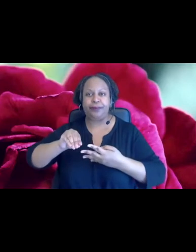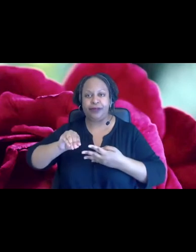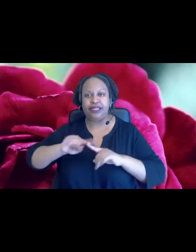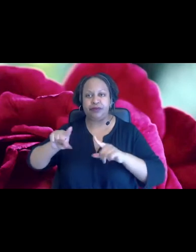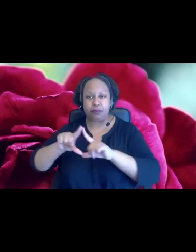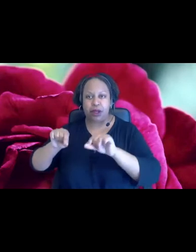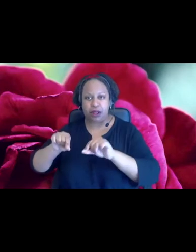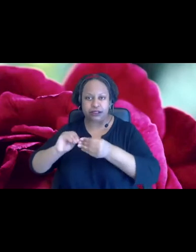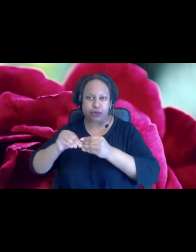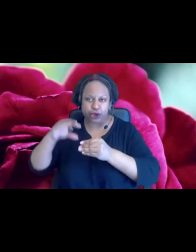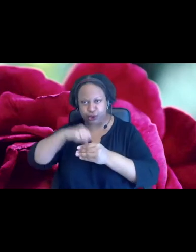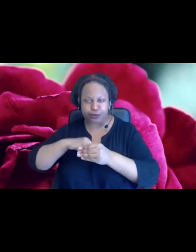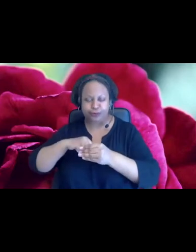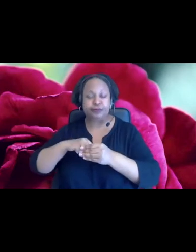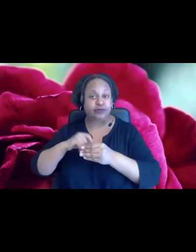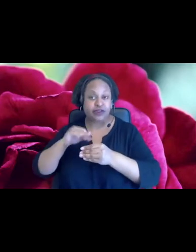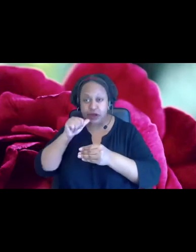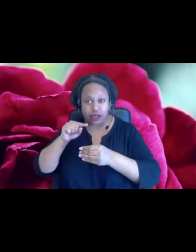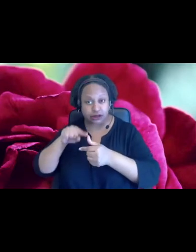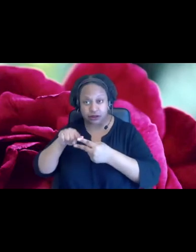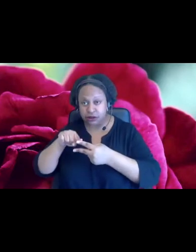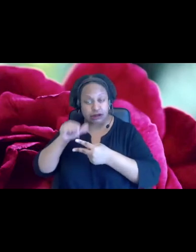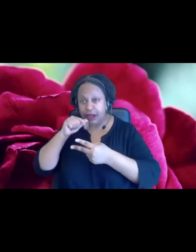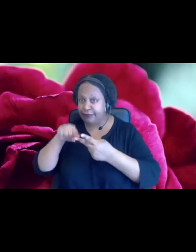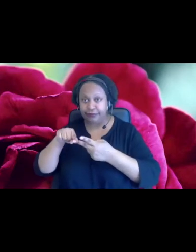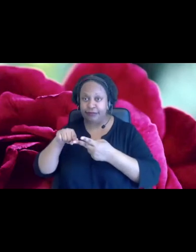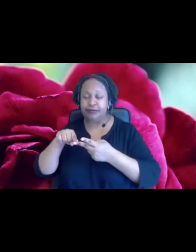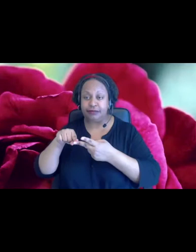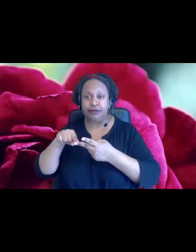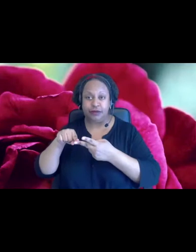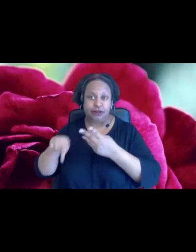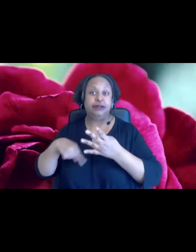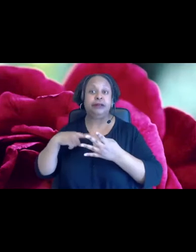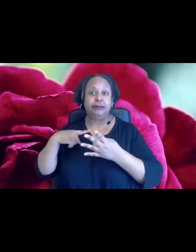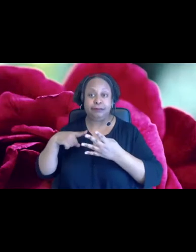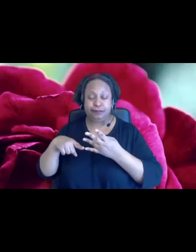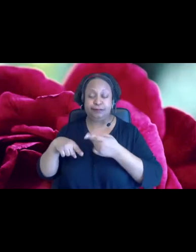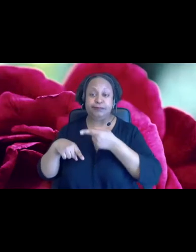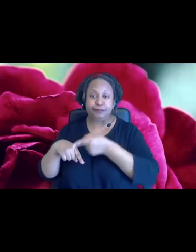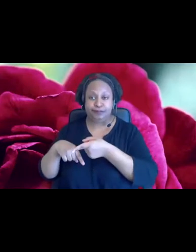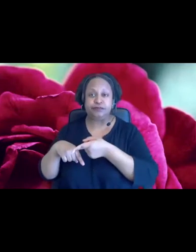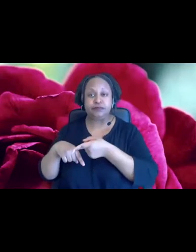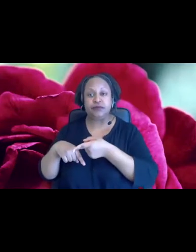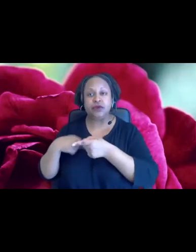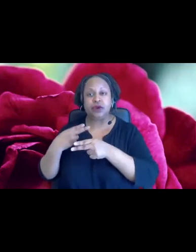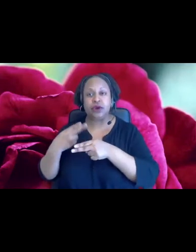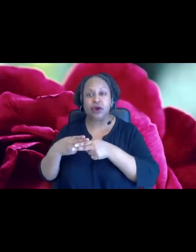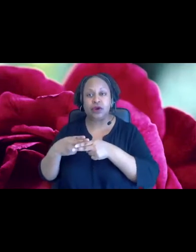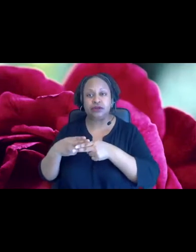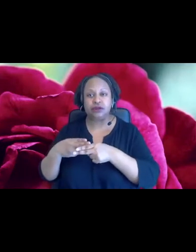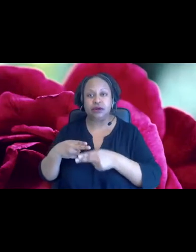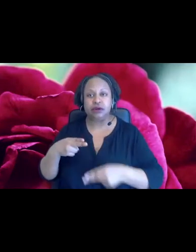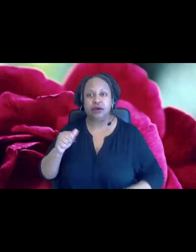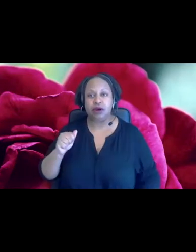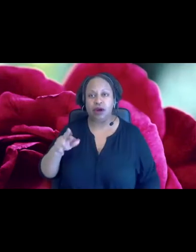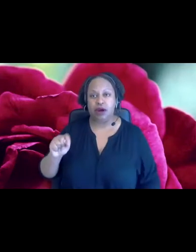box number, then those amounts are what's referred to as art